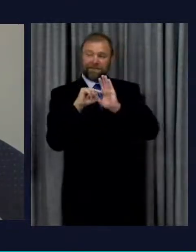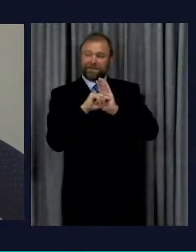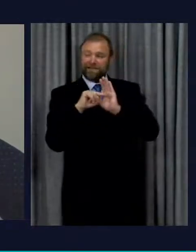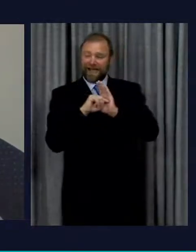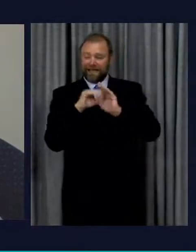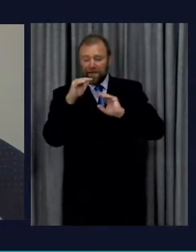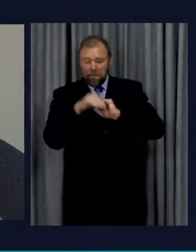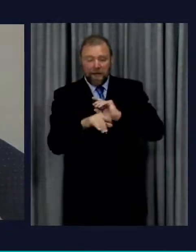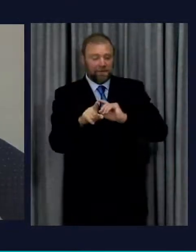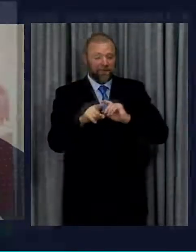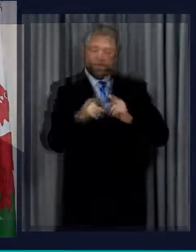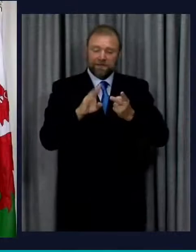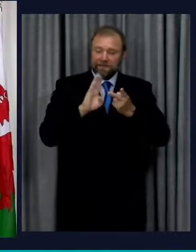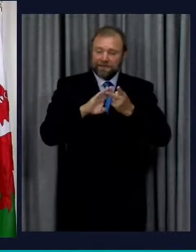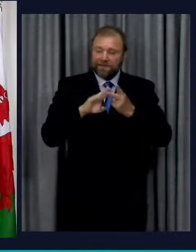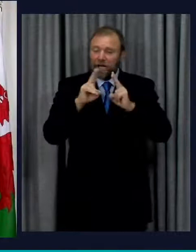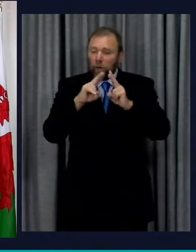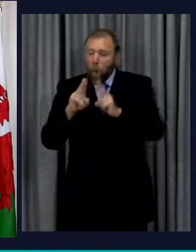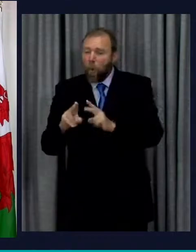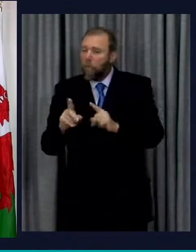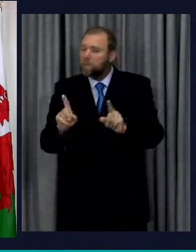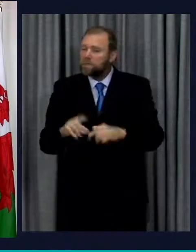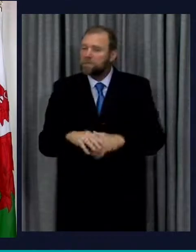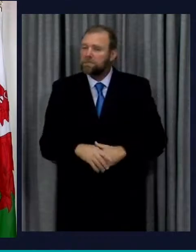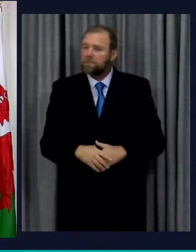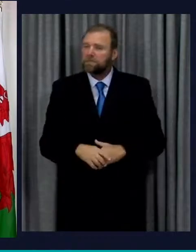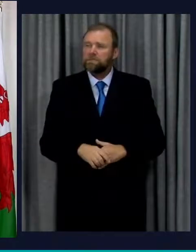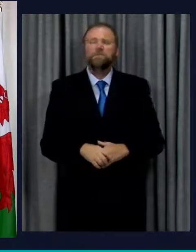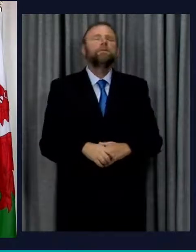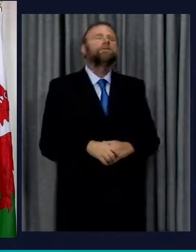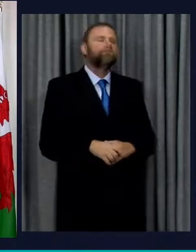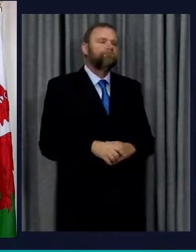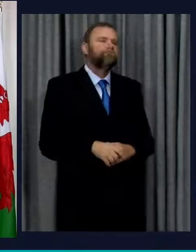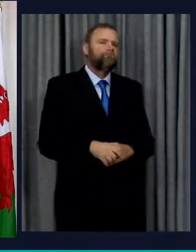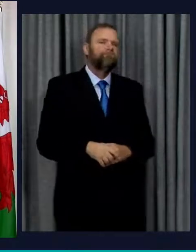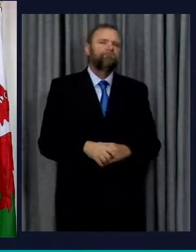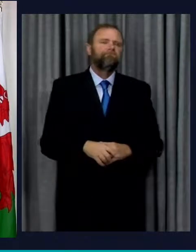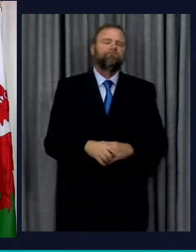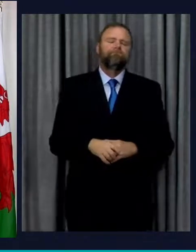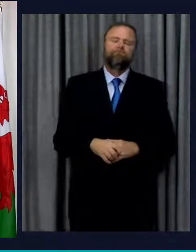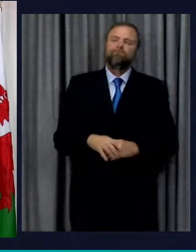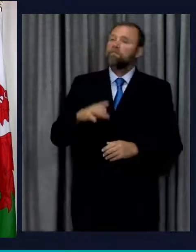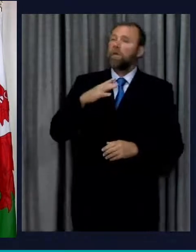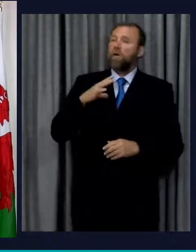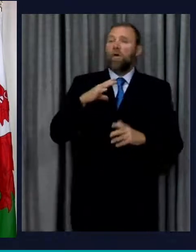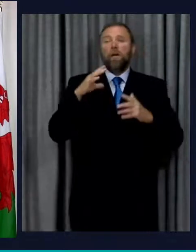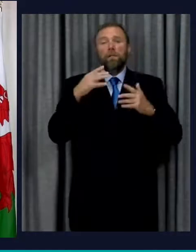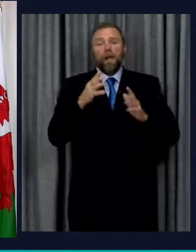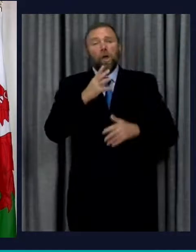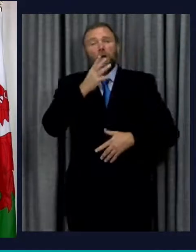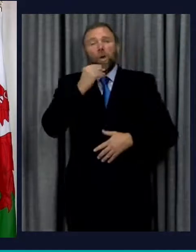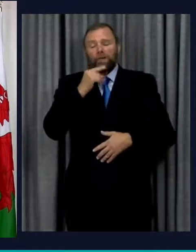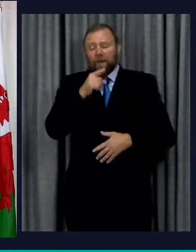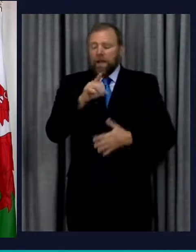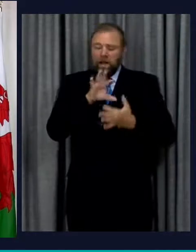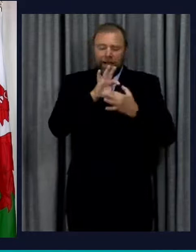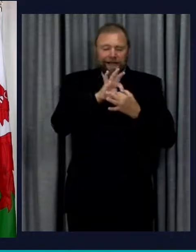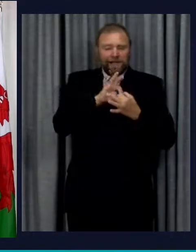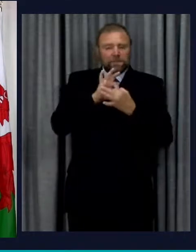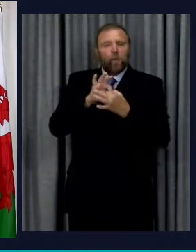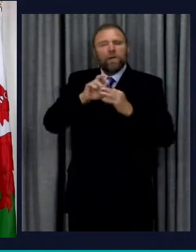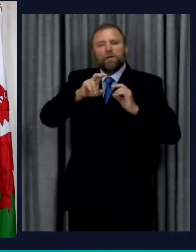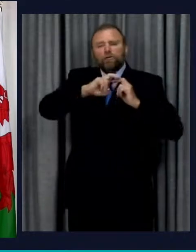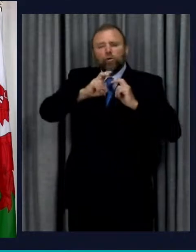second homes? Okay, so we've already had a really useful and positive engagement with the tourism sector,